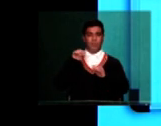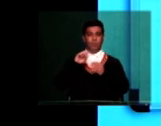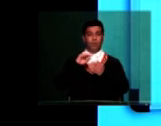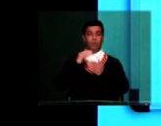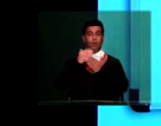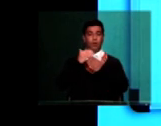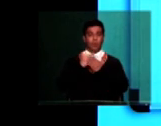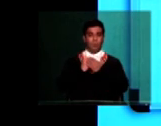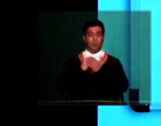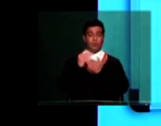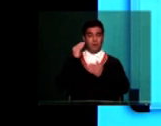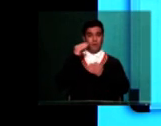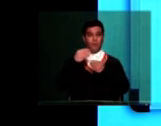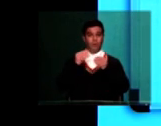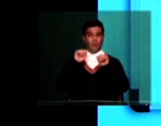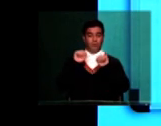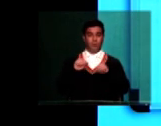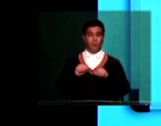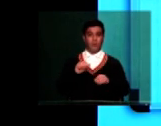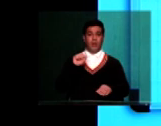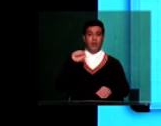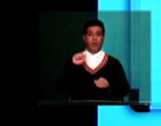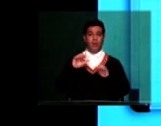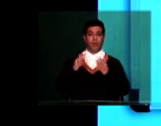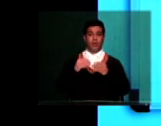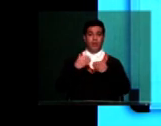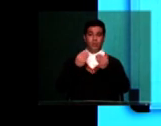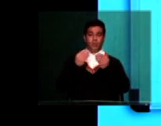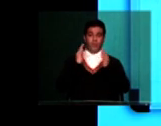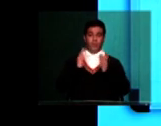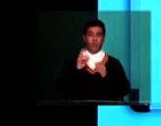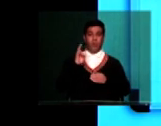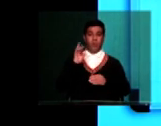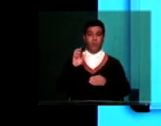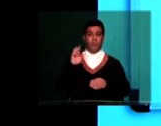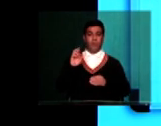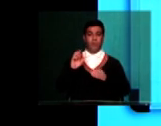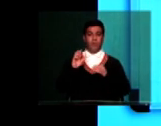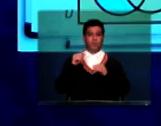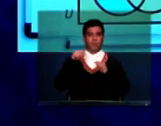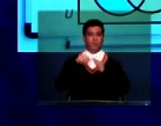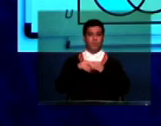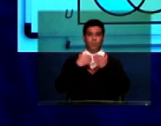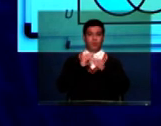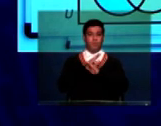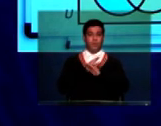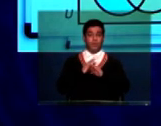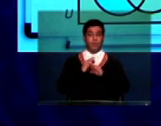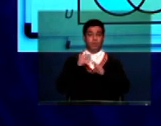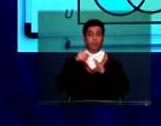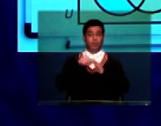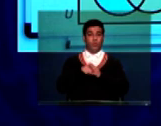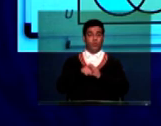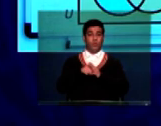ko'rinishda tasvirlash mumkin. A hodisa ro'y bersa-yu, ammo B hodisa ro'y bermasa, u holda